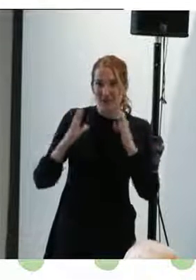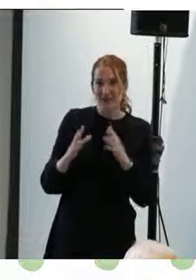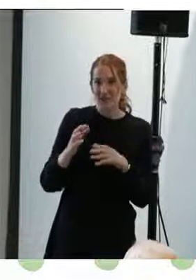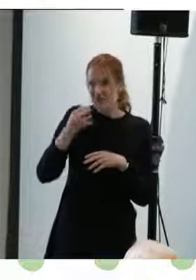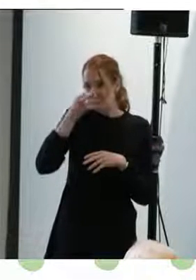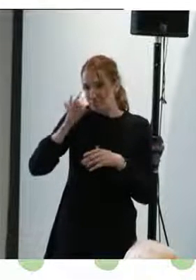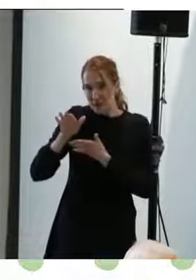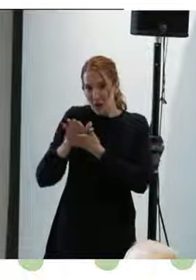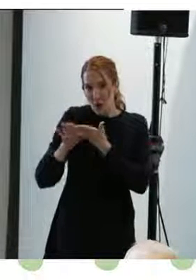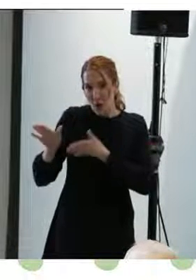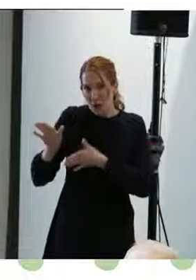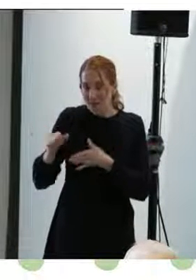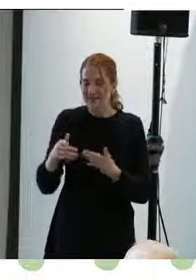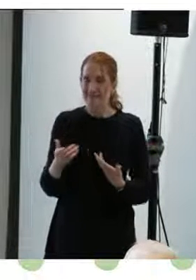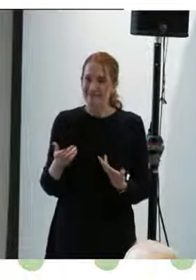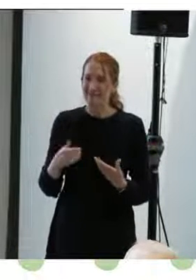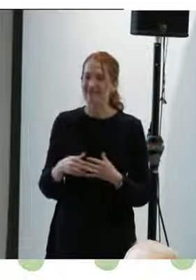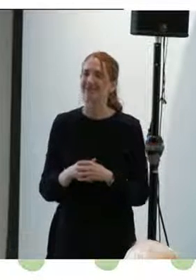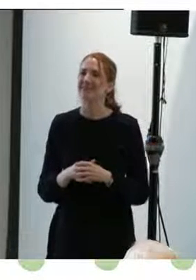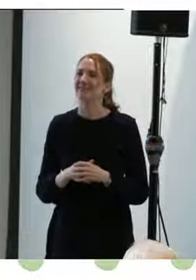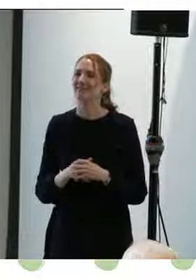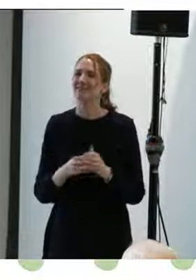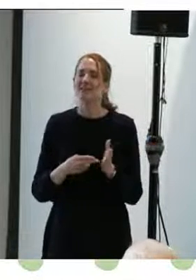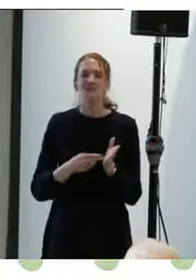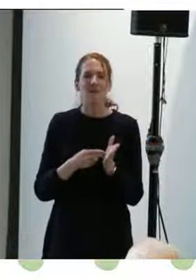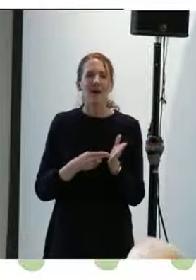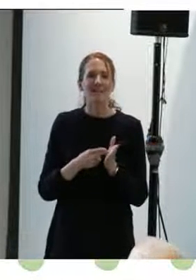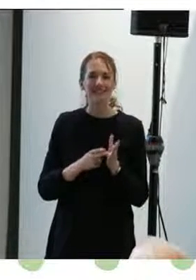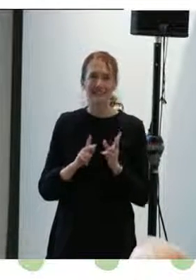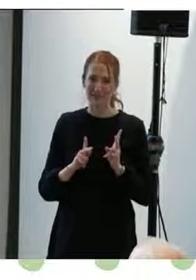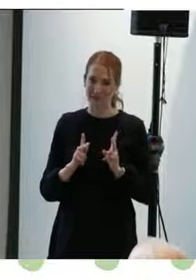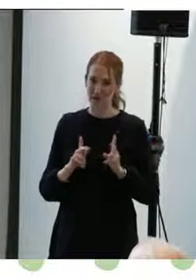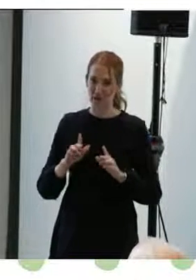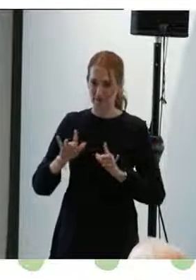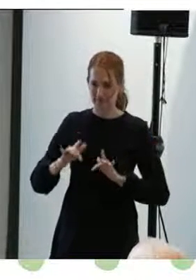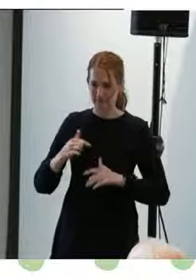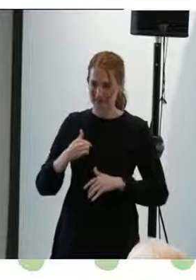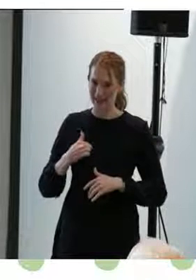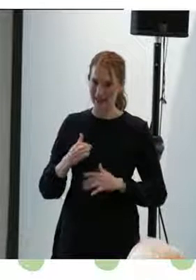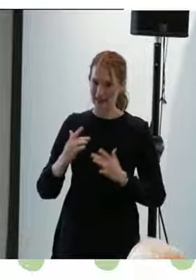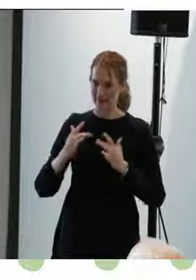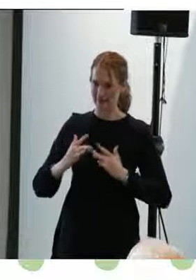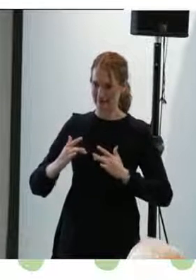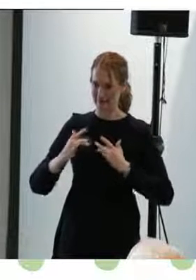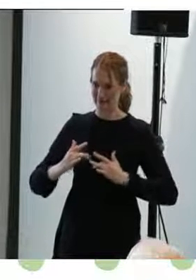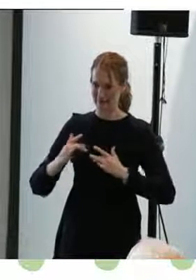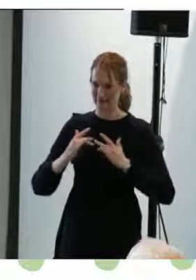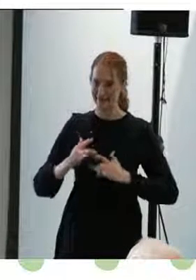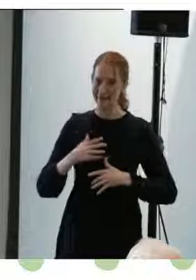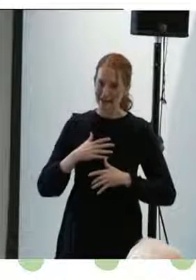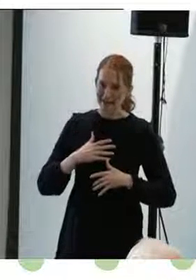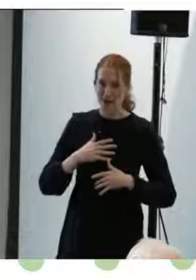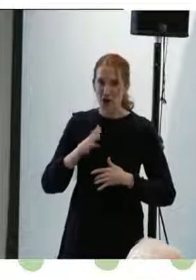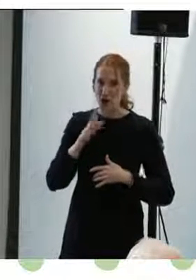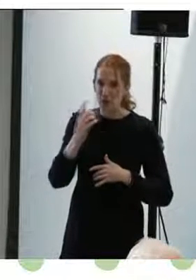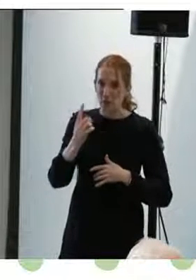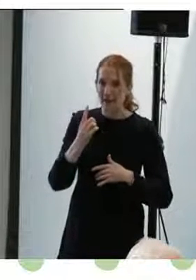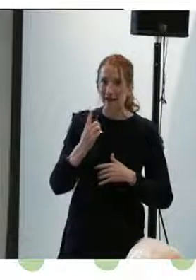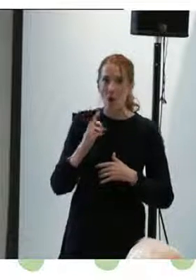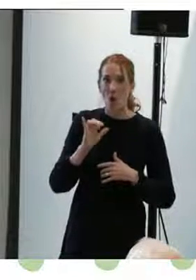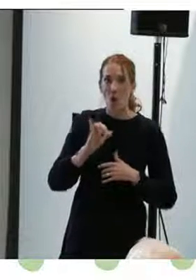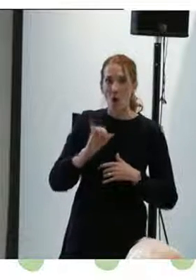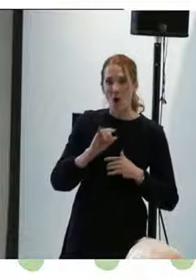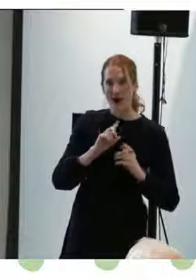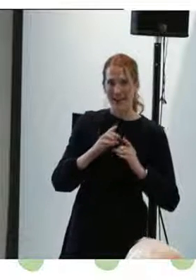And I think honestly some people felt like bad for me, and they would start to introduce me around, like, this